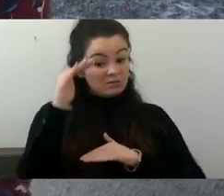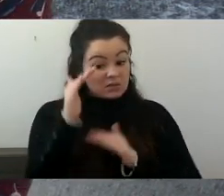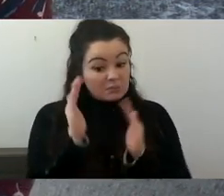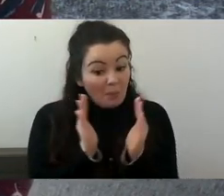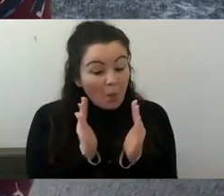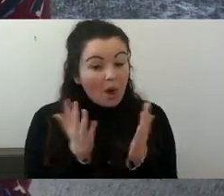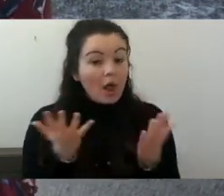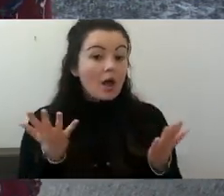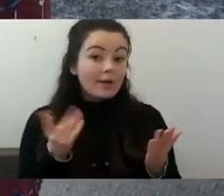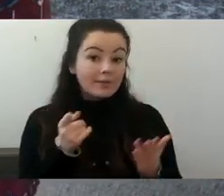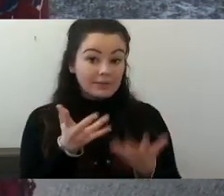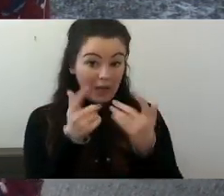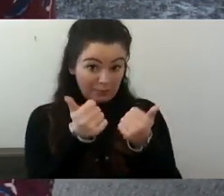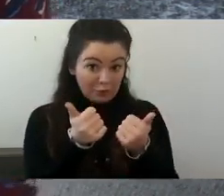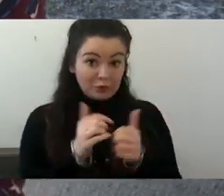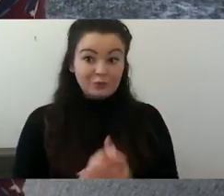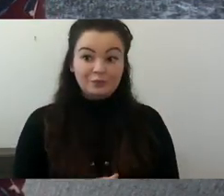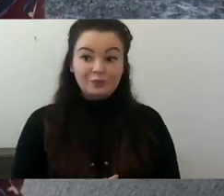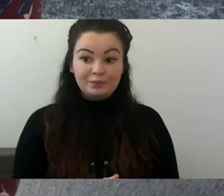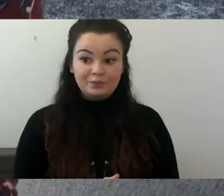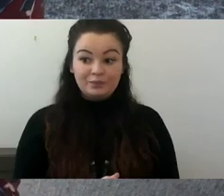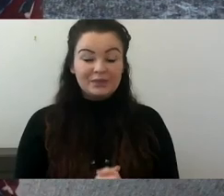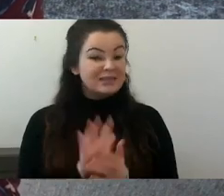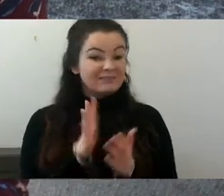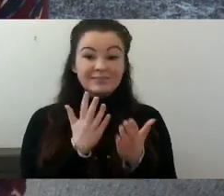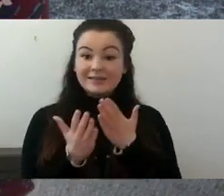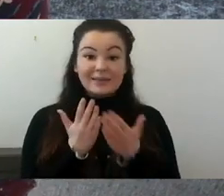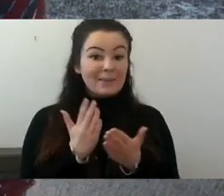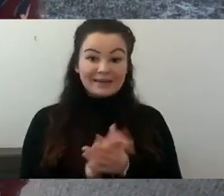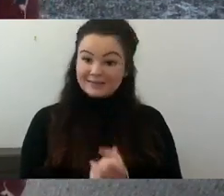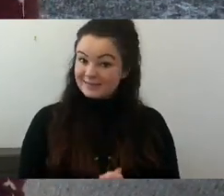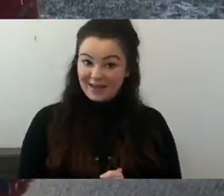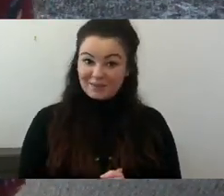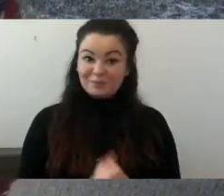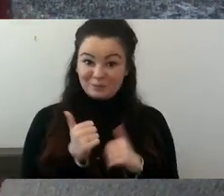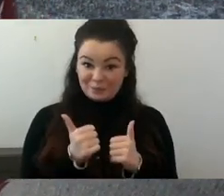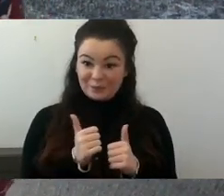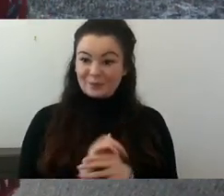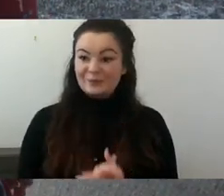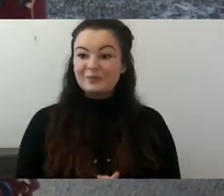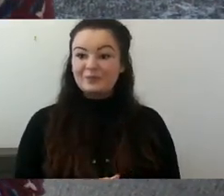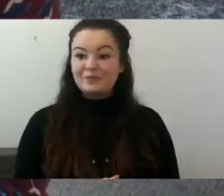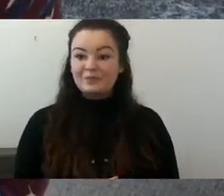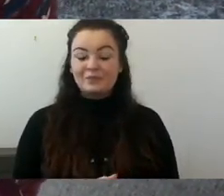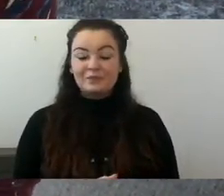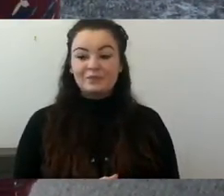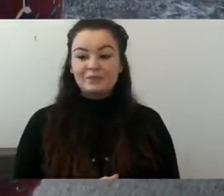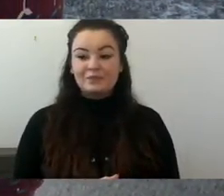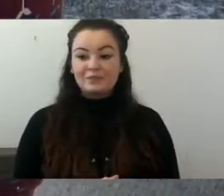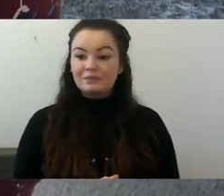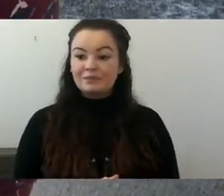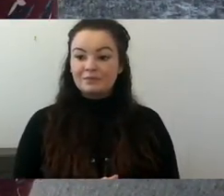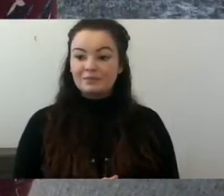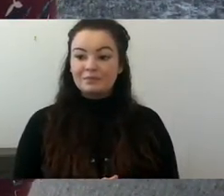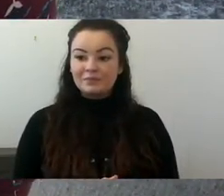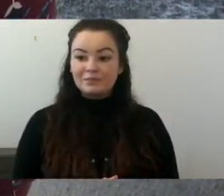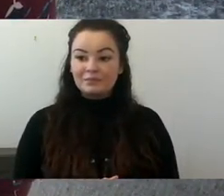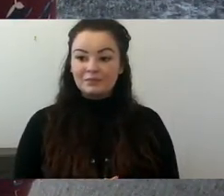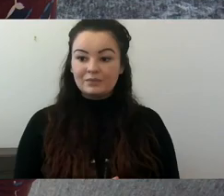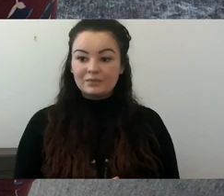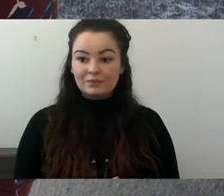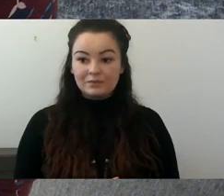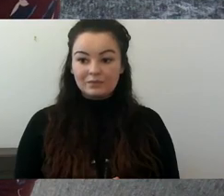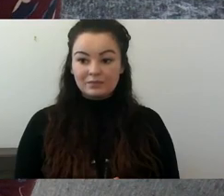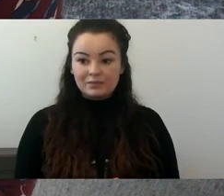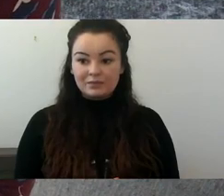work on a smaller scale if that's what you've got. It doesn't matter too much for this. It's just whatever you prefer and